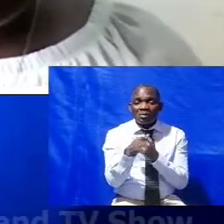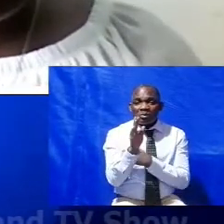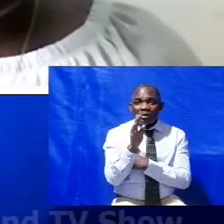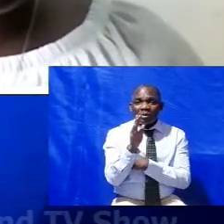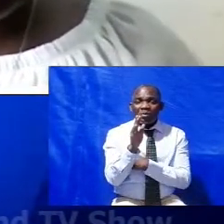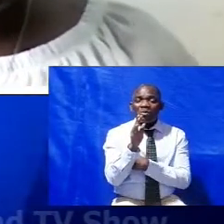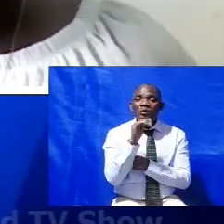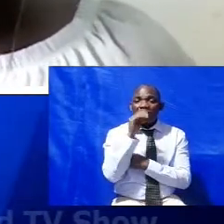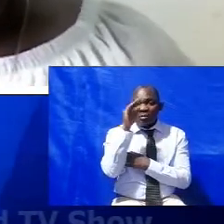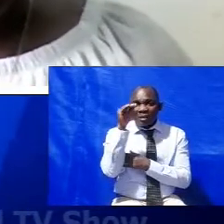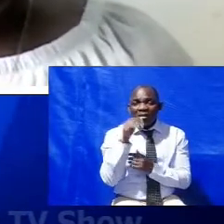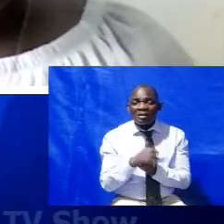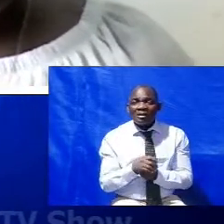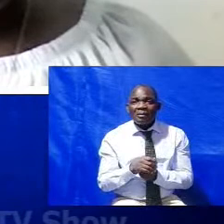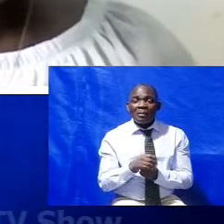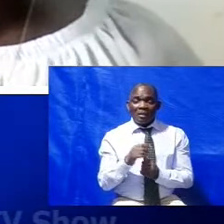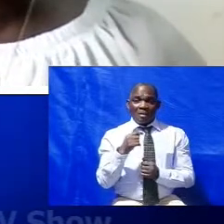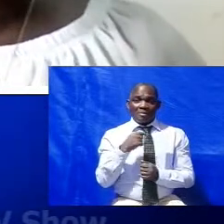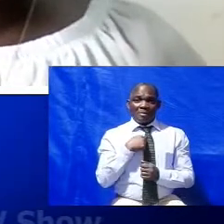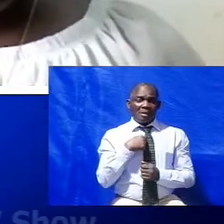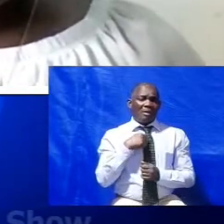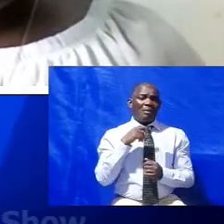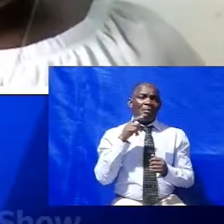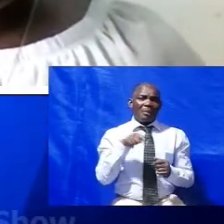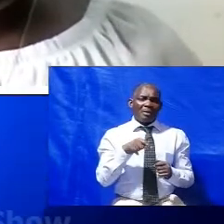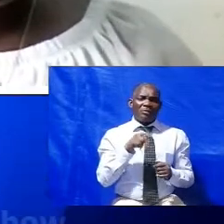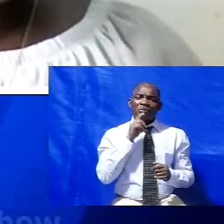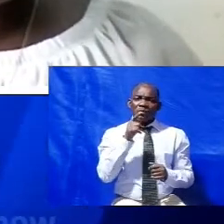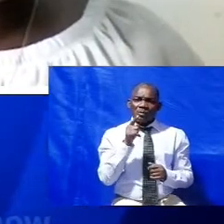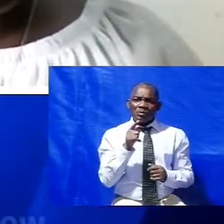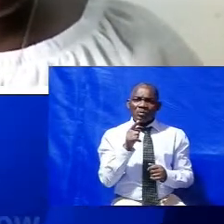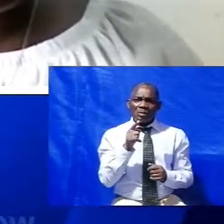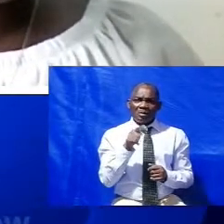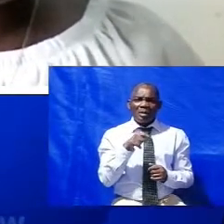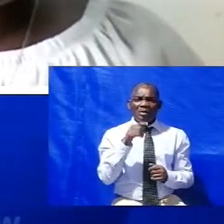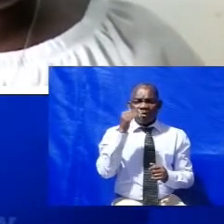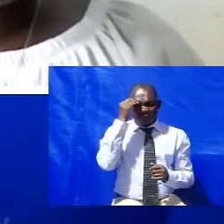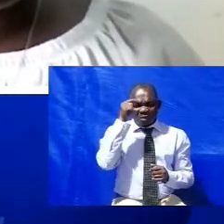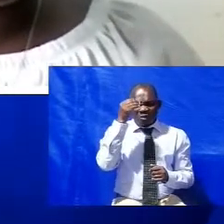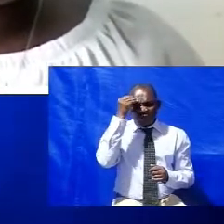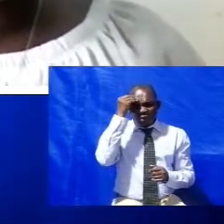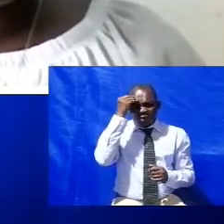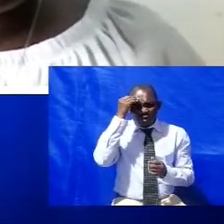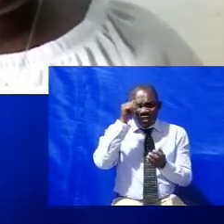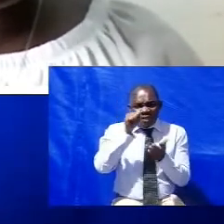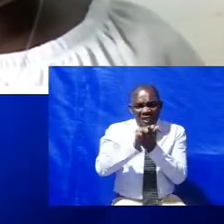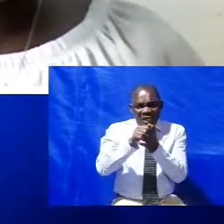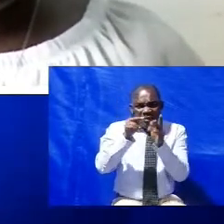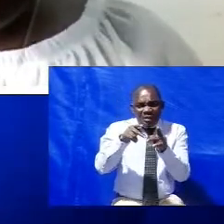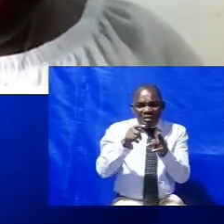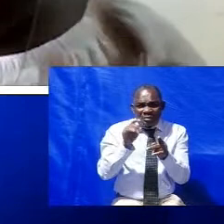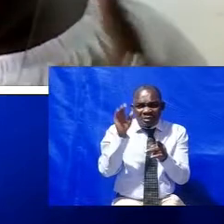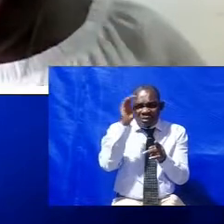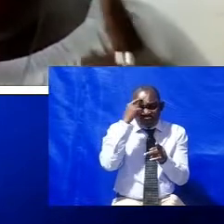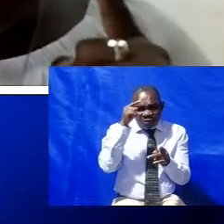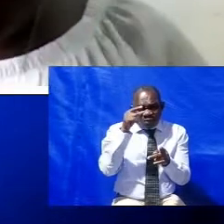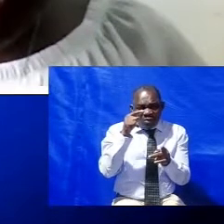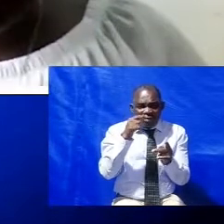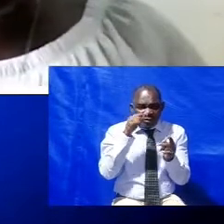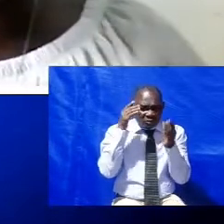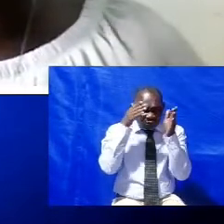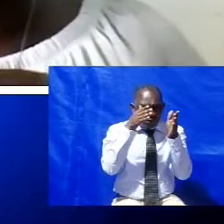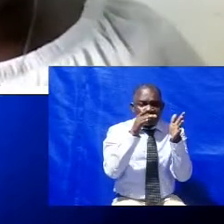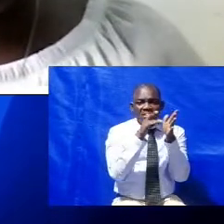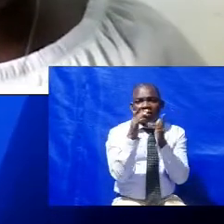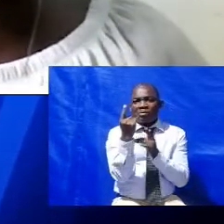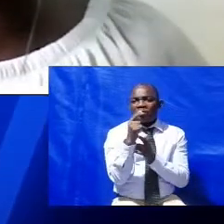us clearly that God is not man, you see? So I had to really come to a point of knowing that the person I'm looking